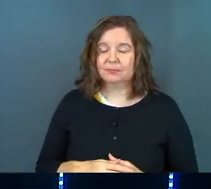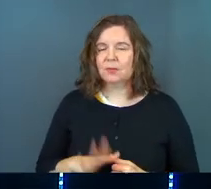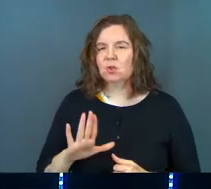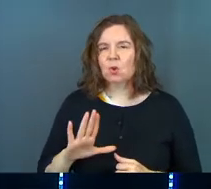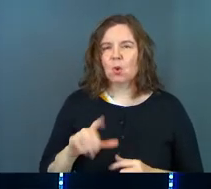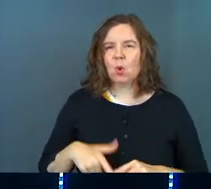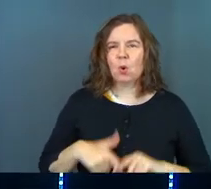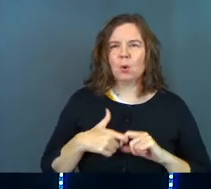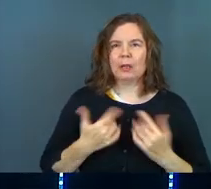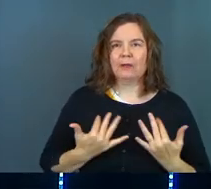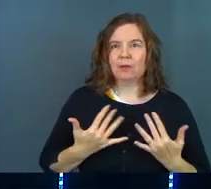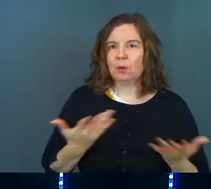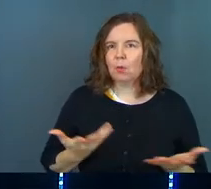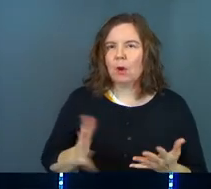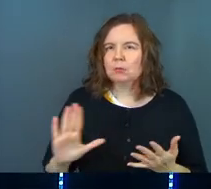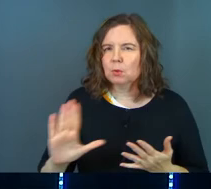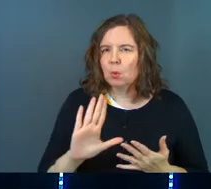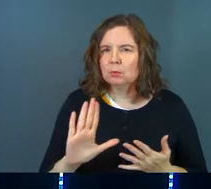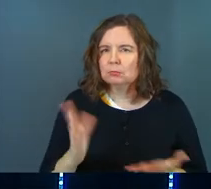What's your cliffhanger?